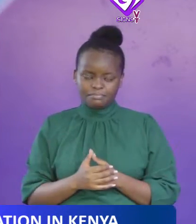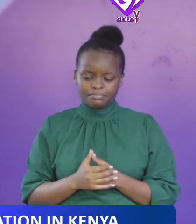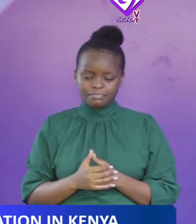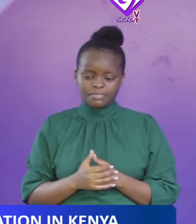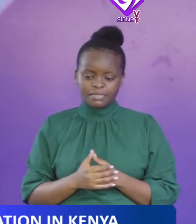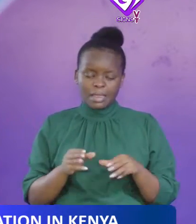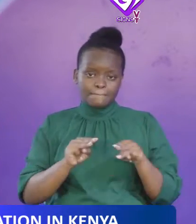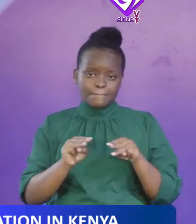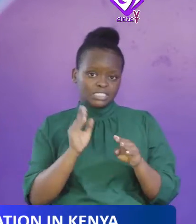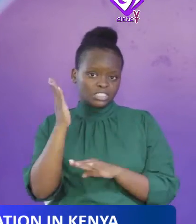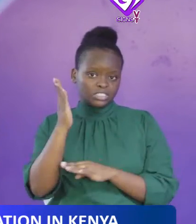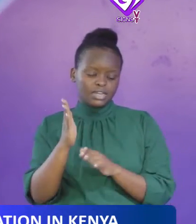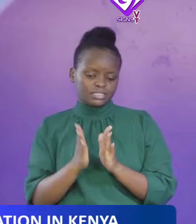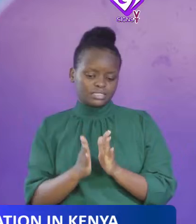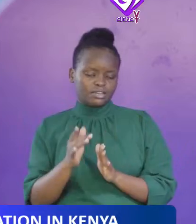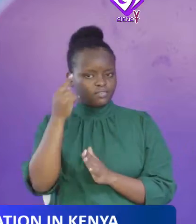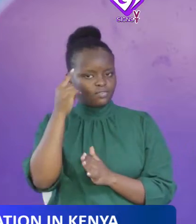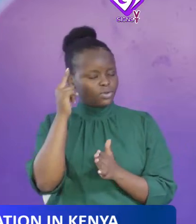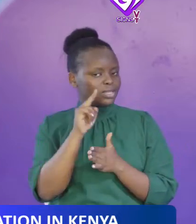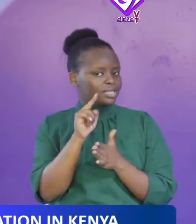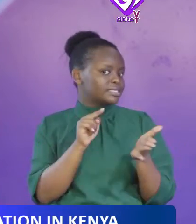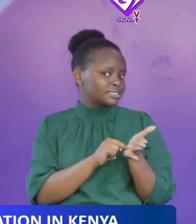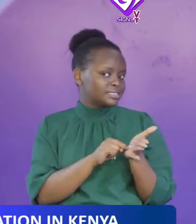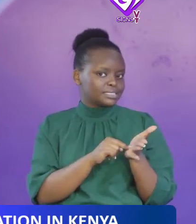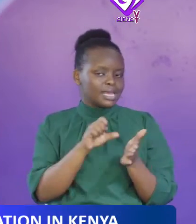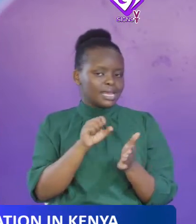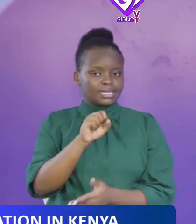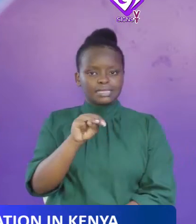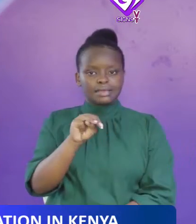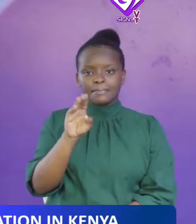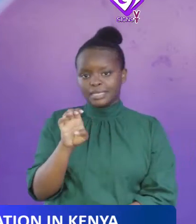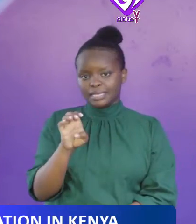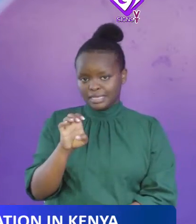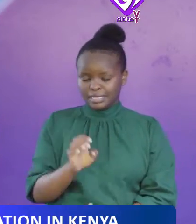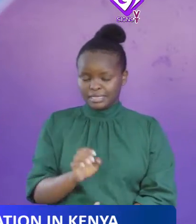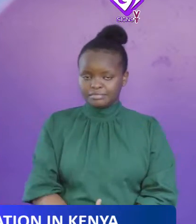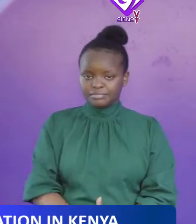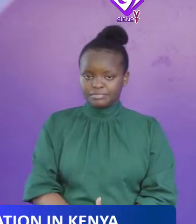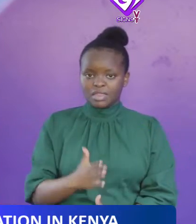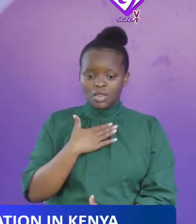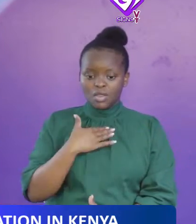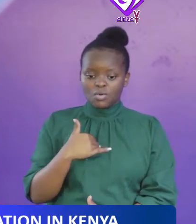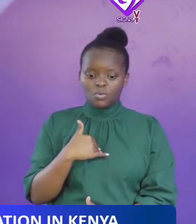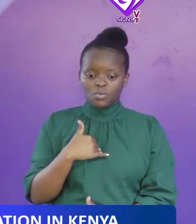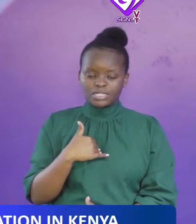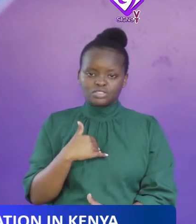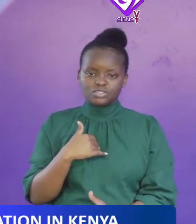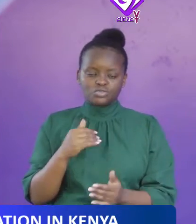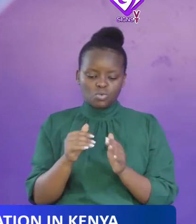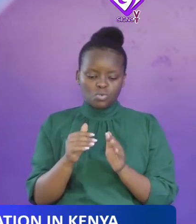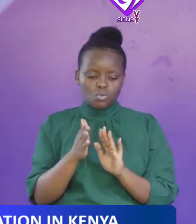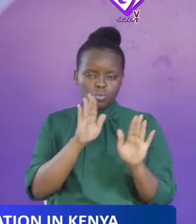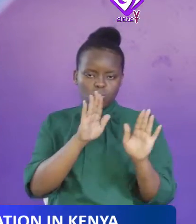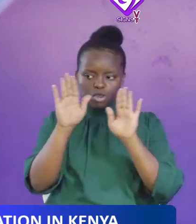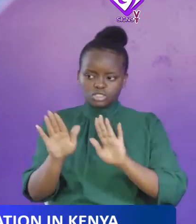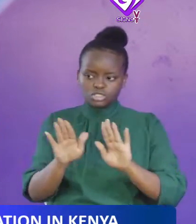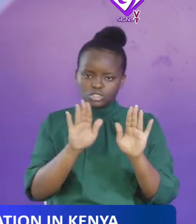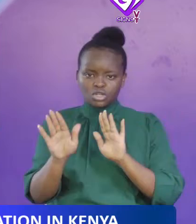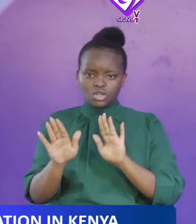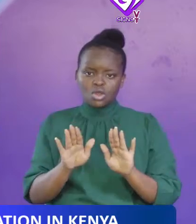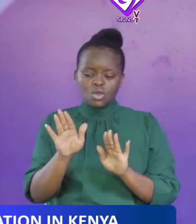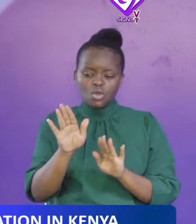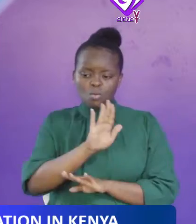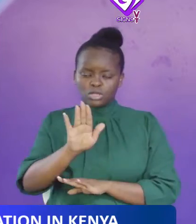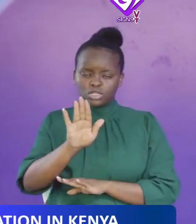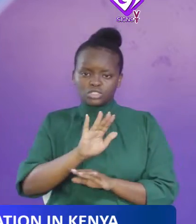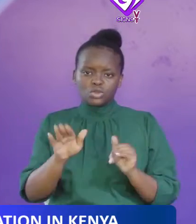managing director of this SME. Yeah. We want to wash all the cars in that institution, and we are charging a small